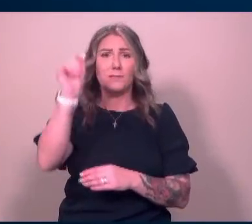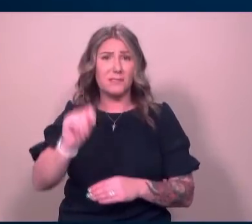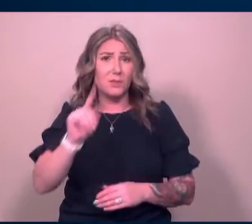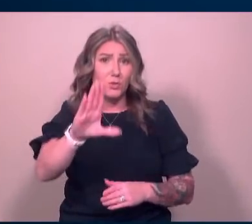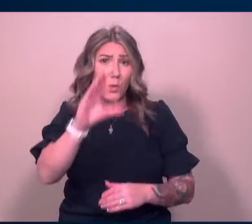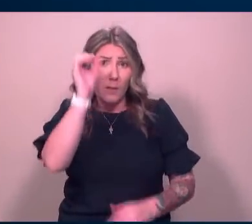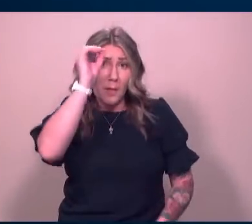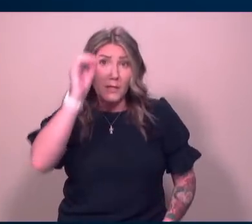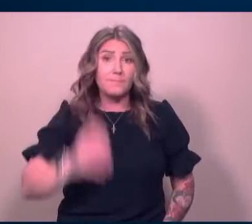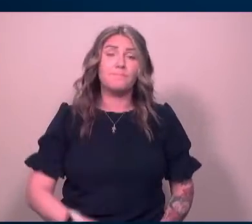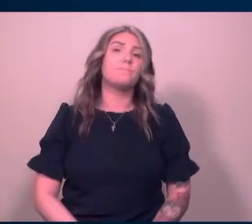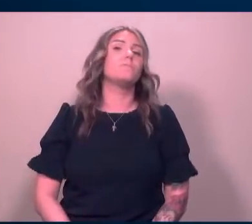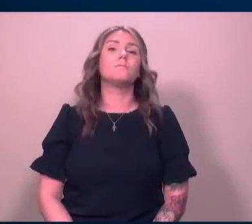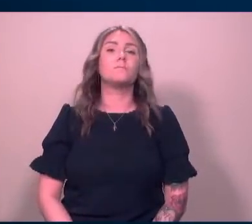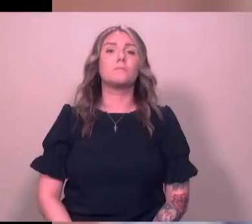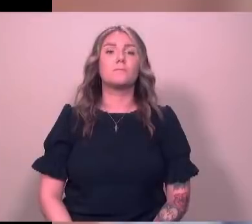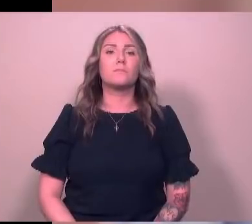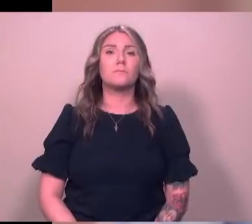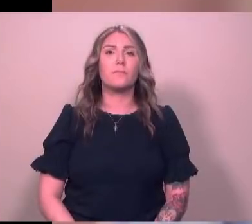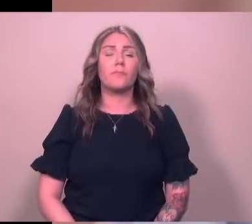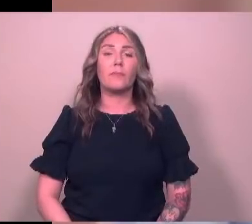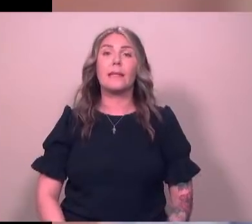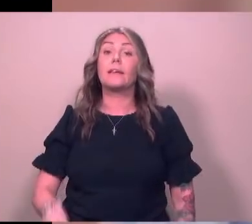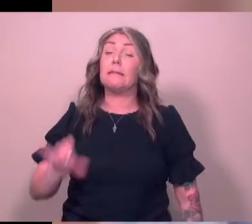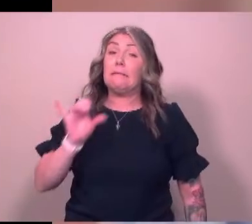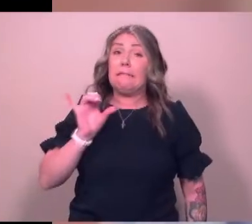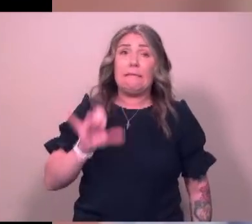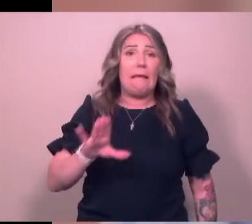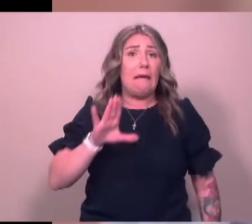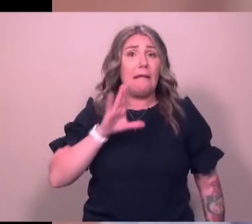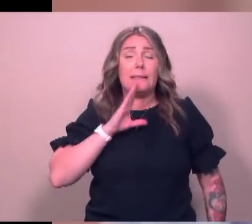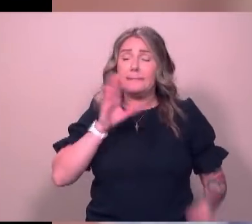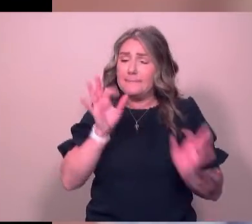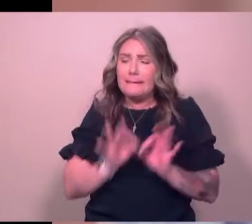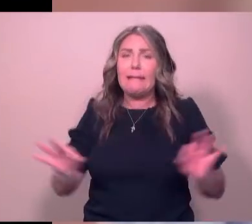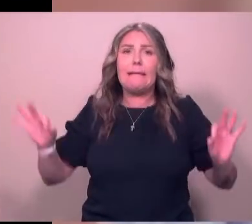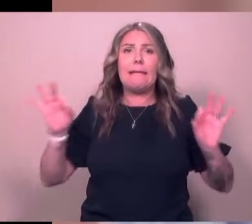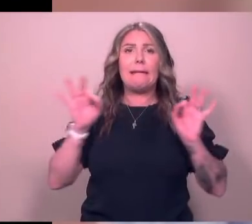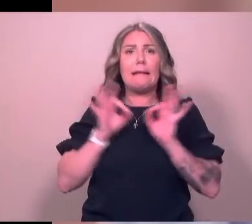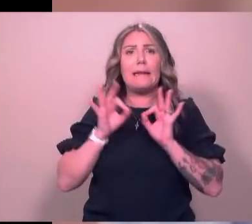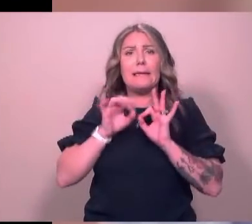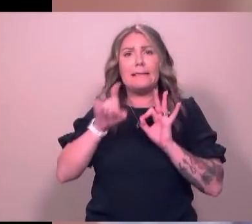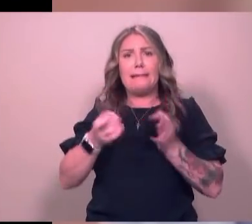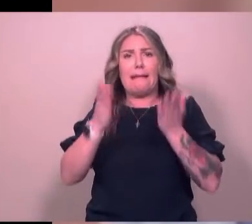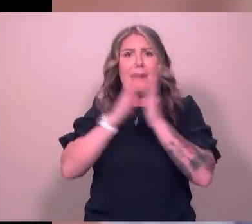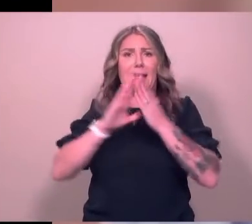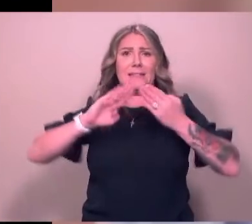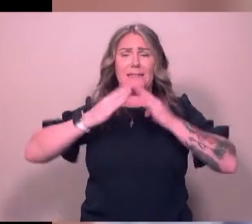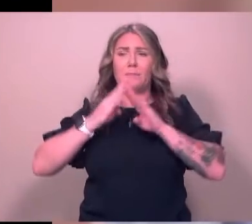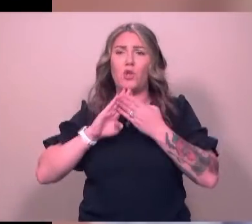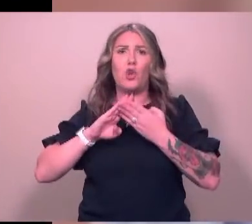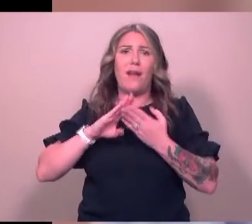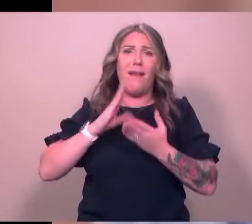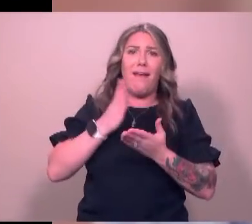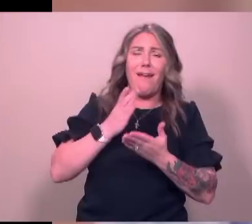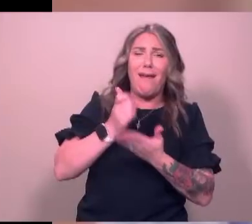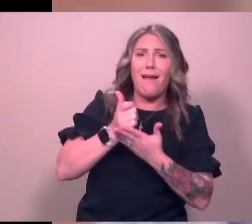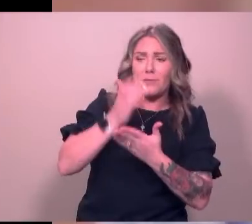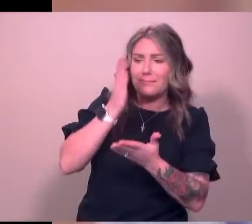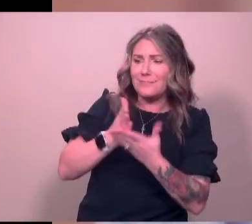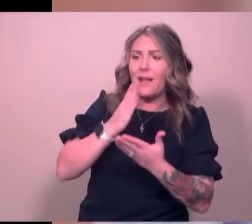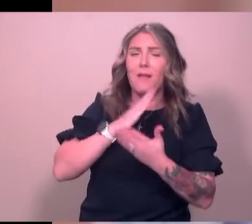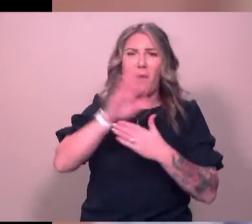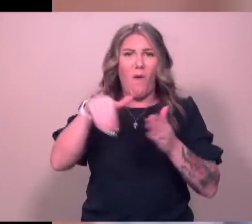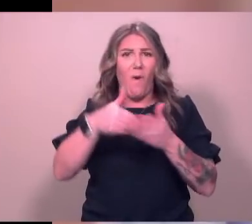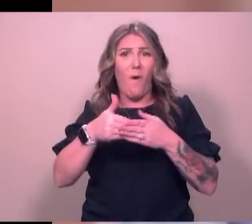that? You know, Steve, I think that's a key element. We've got to ask our community to help us mitigate the dire